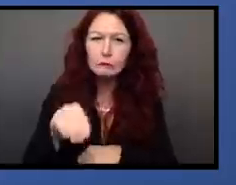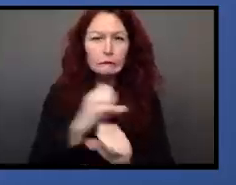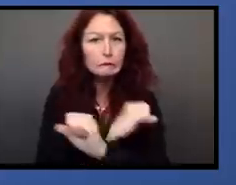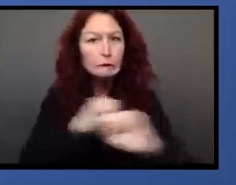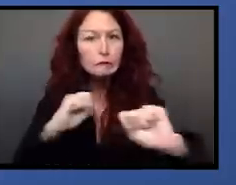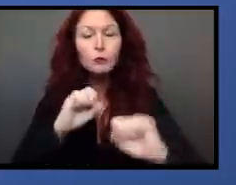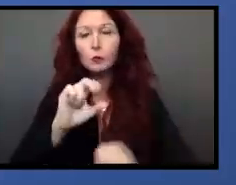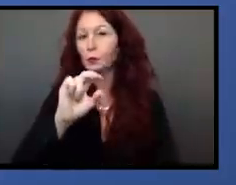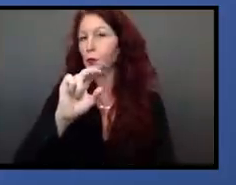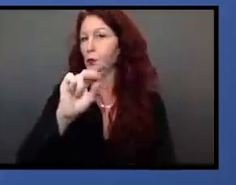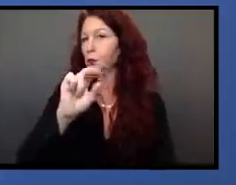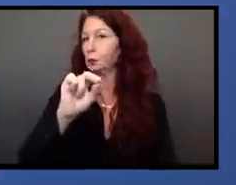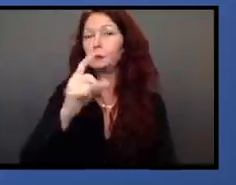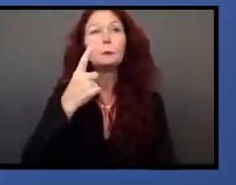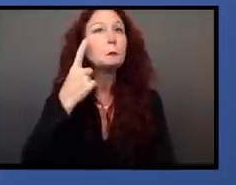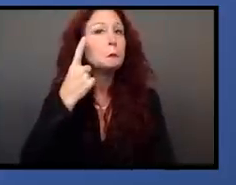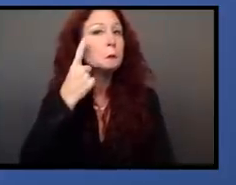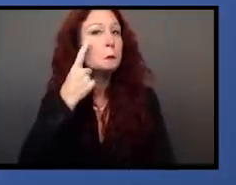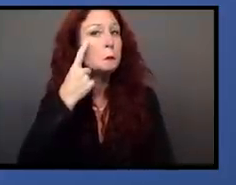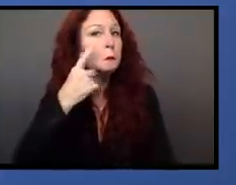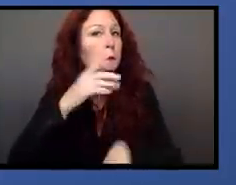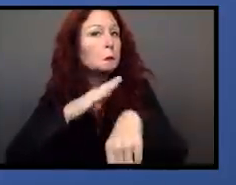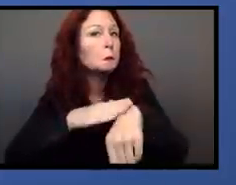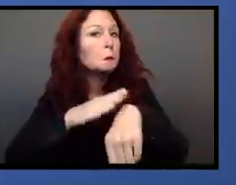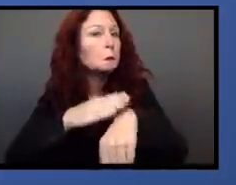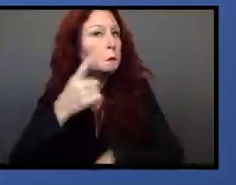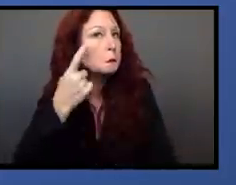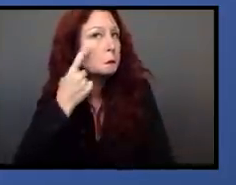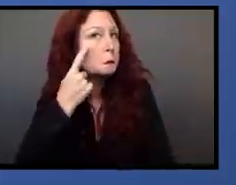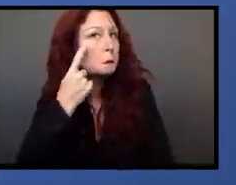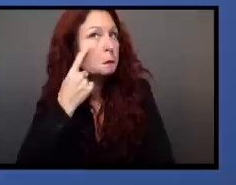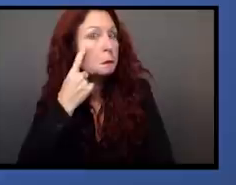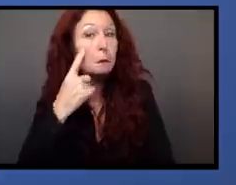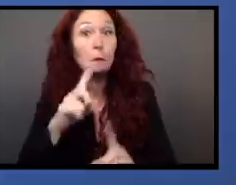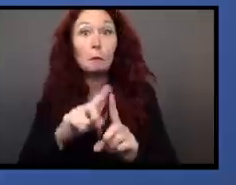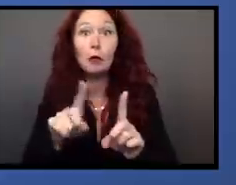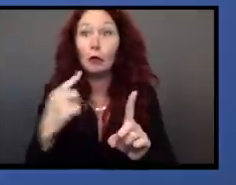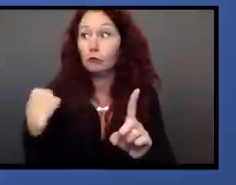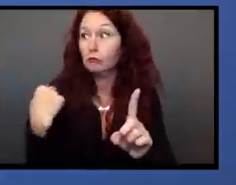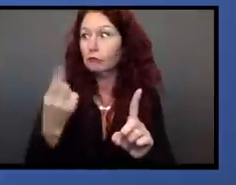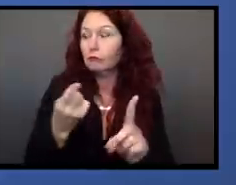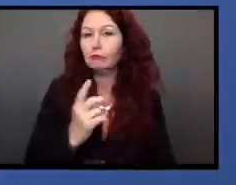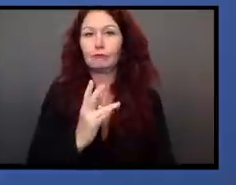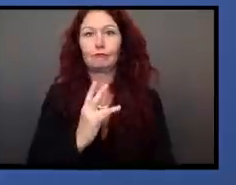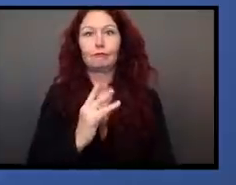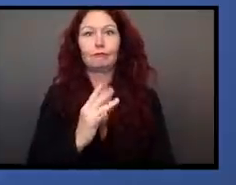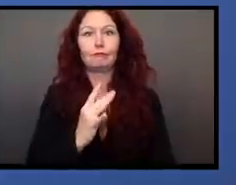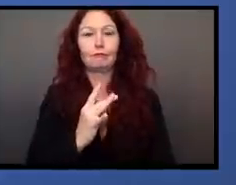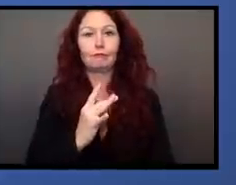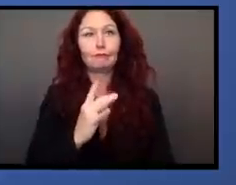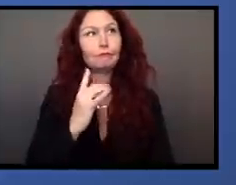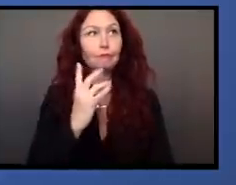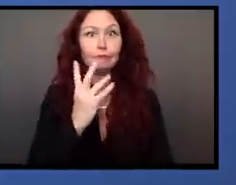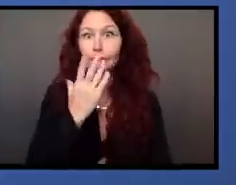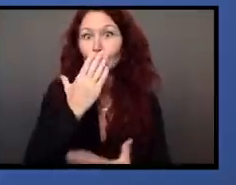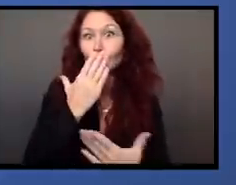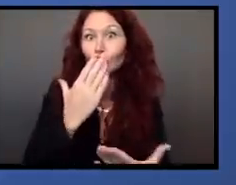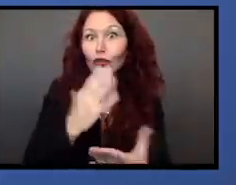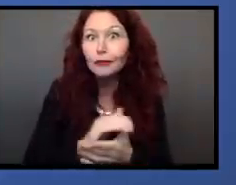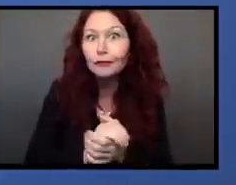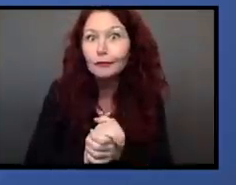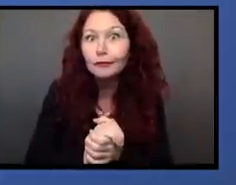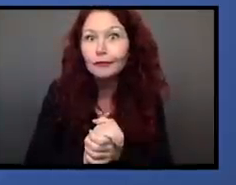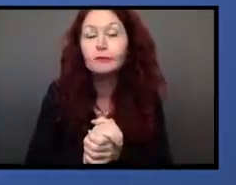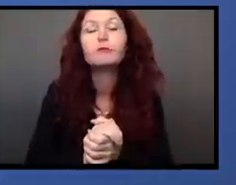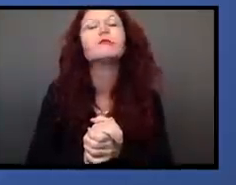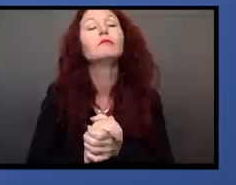must always be prepared for the worst, even as we start planning for better days in a moving to a new normal. So we're operating on two